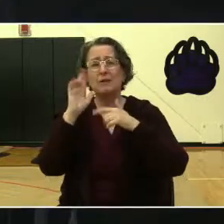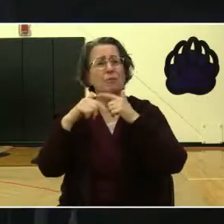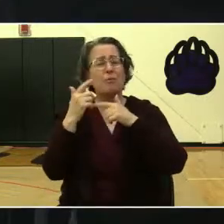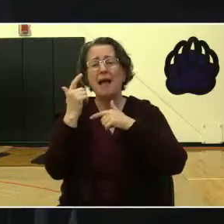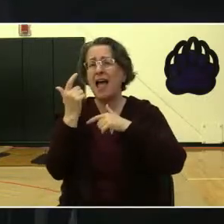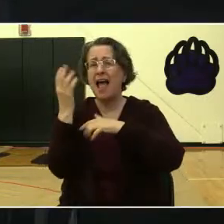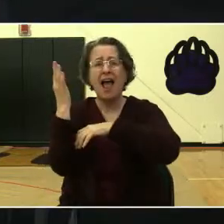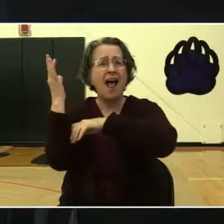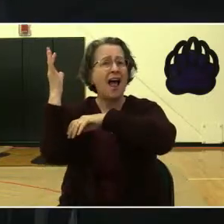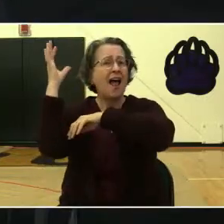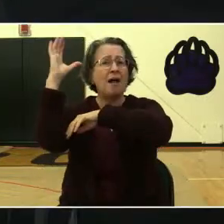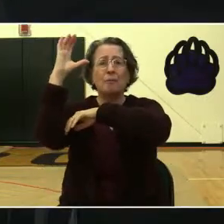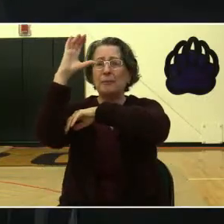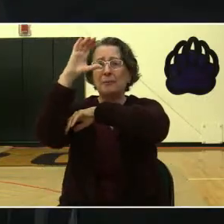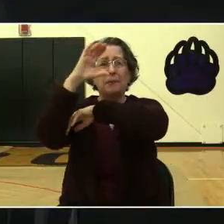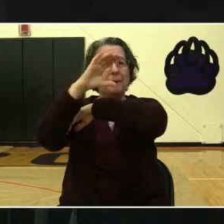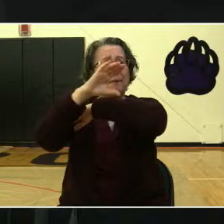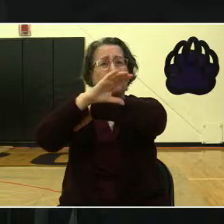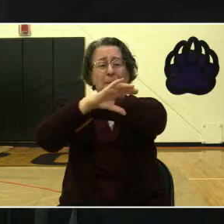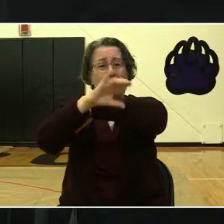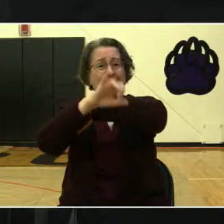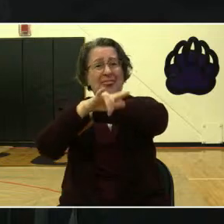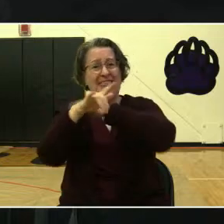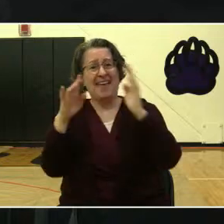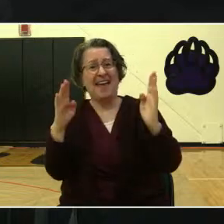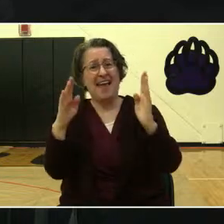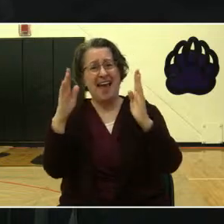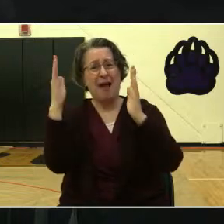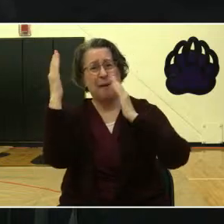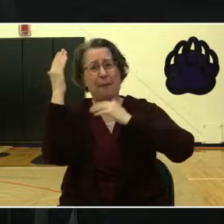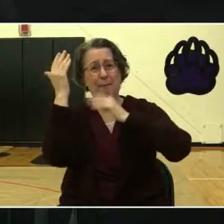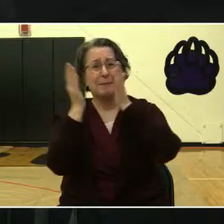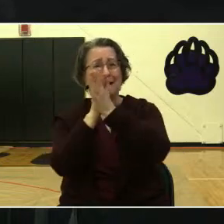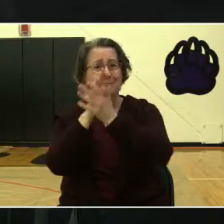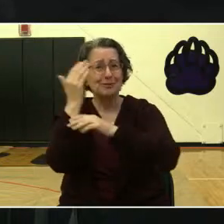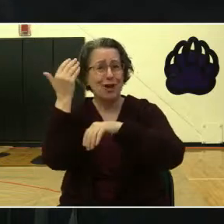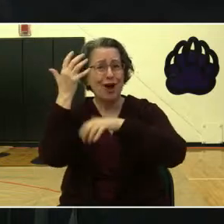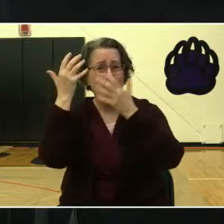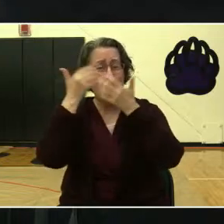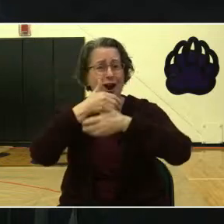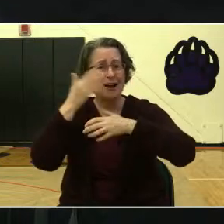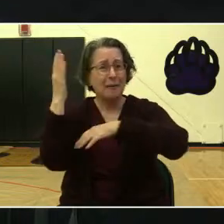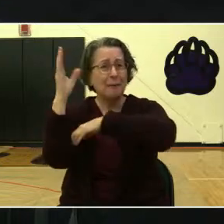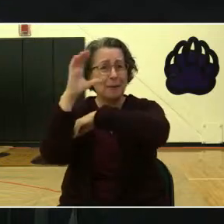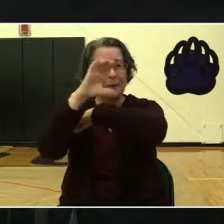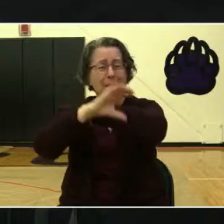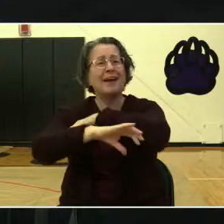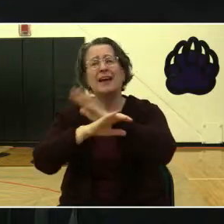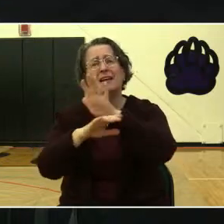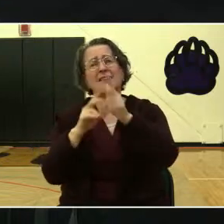you Mr heler is recognized again on this question